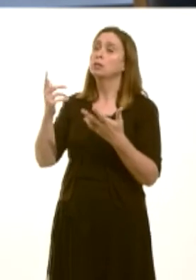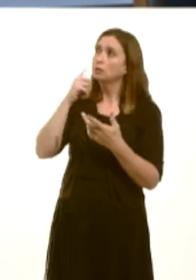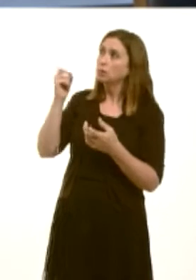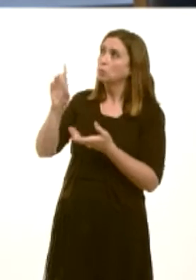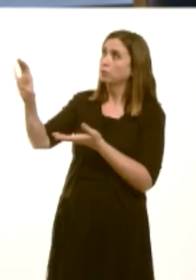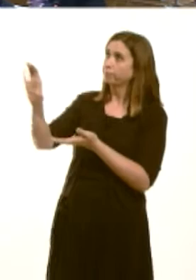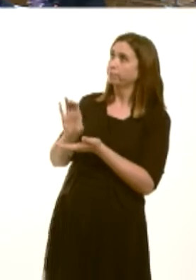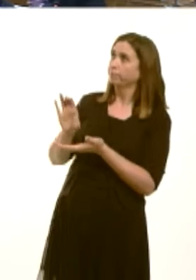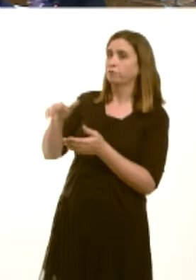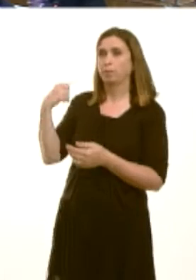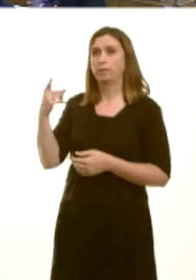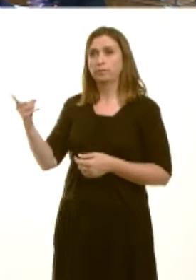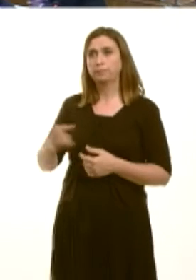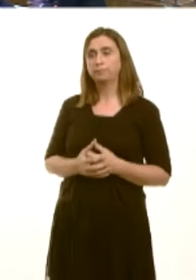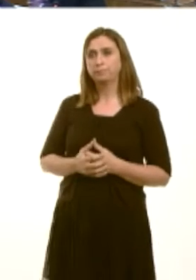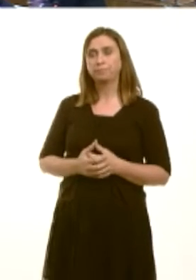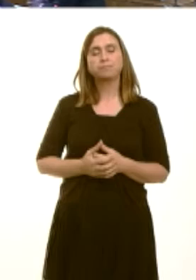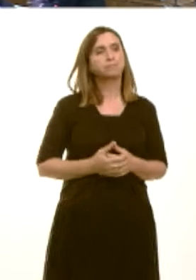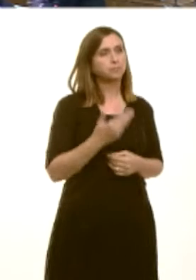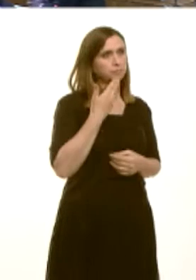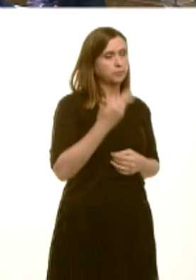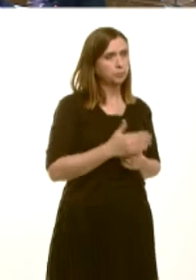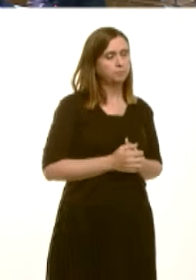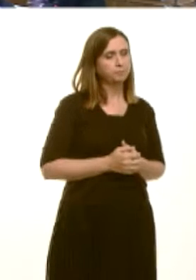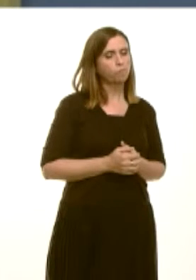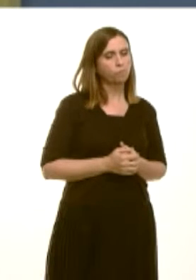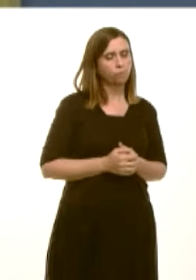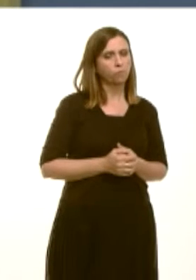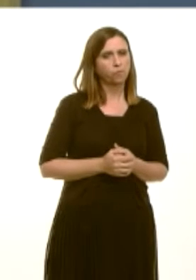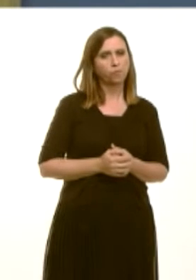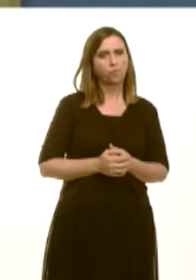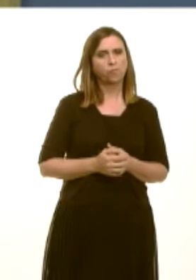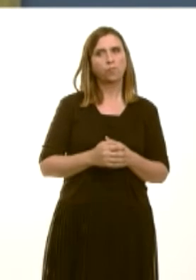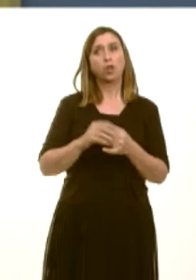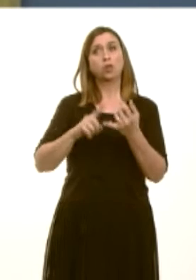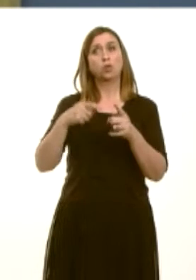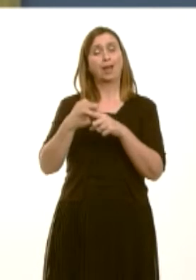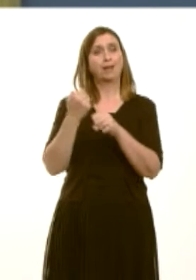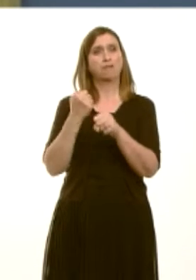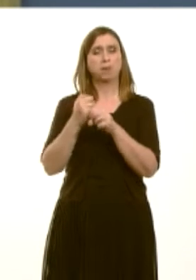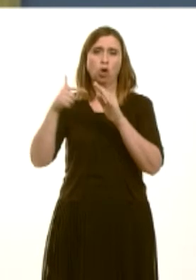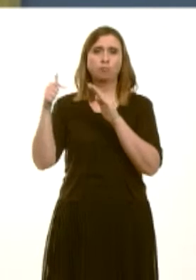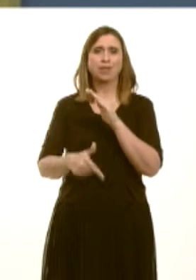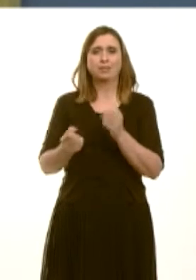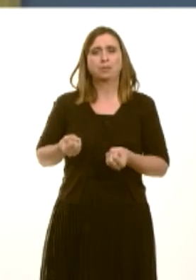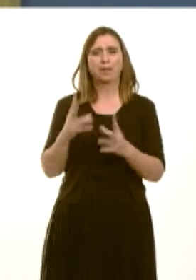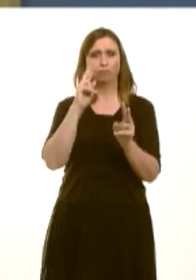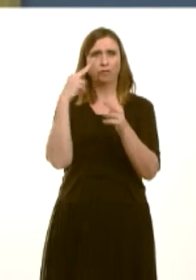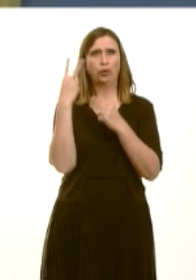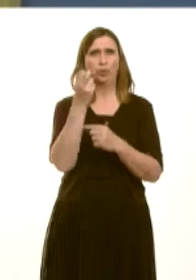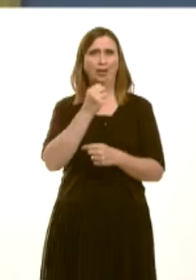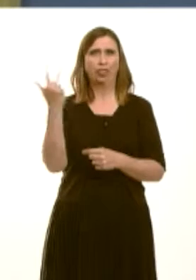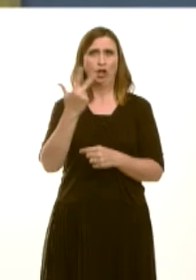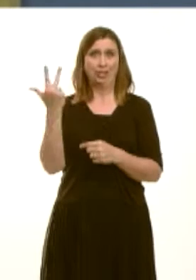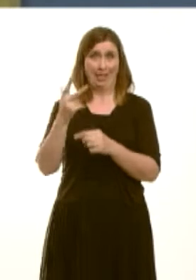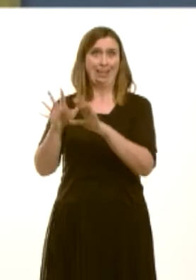London. Thank you for your answer, First Minister. Prior to the UK Government's comprehensive spending review back in 2013, you